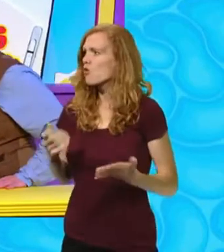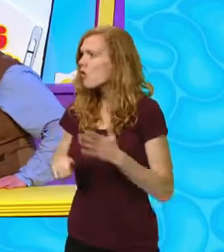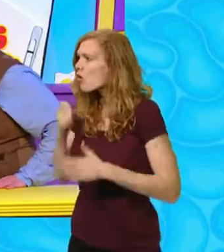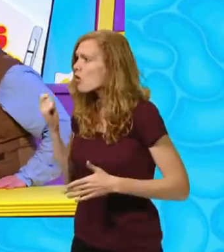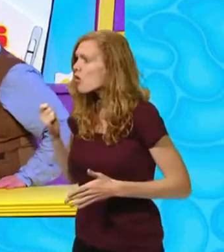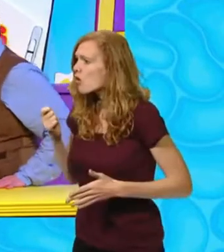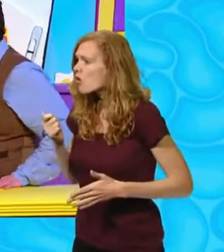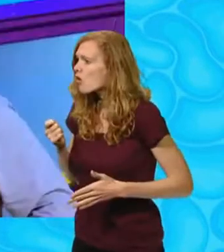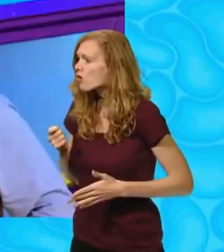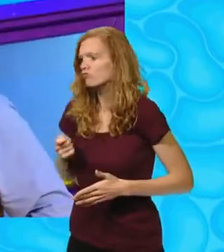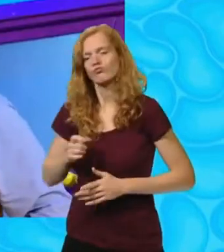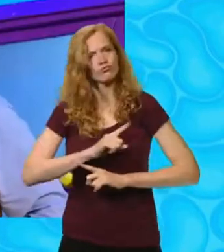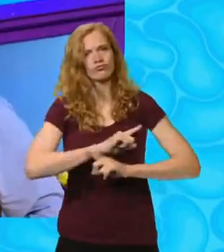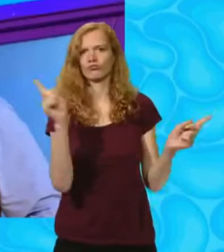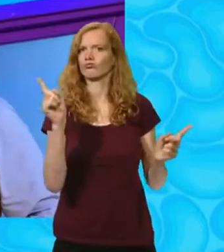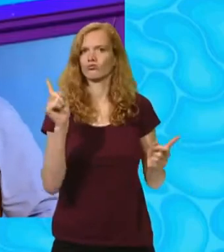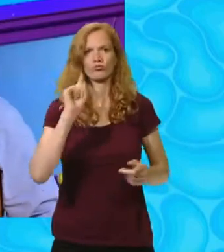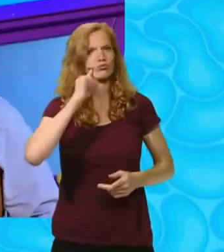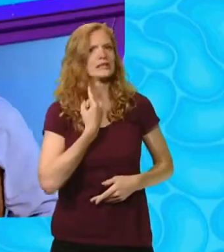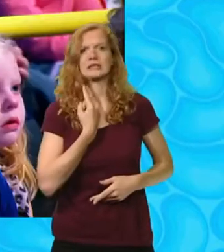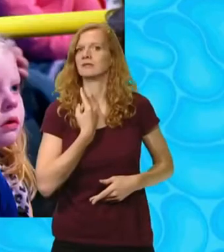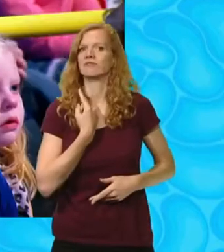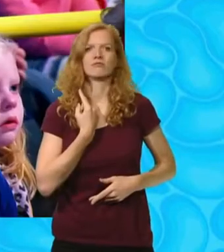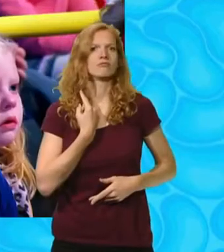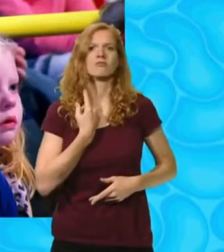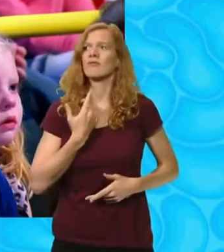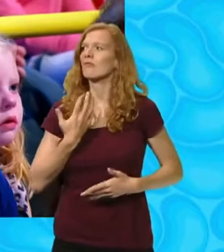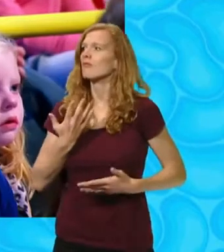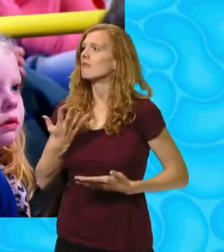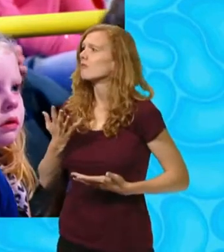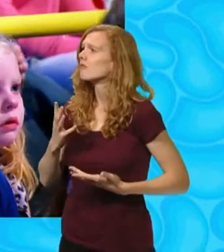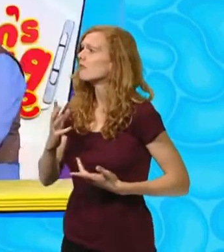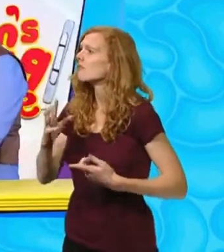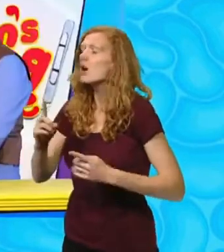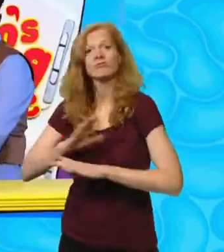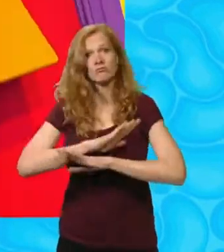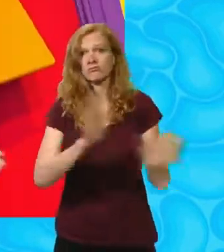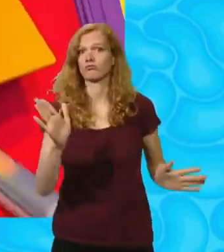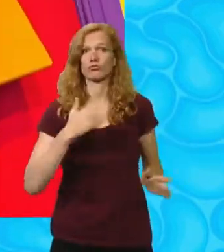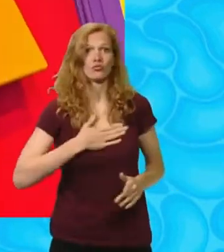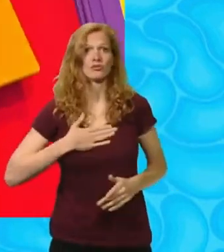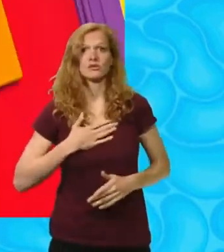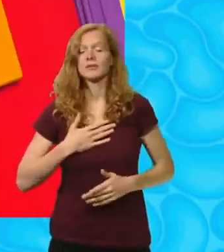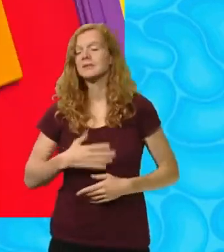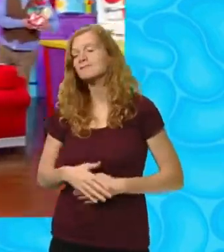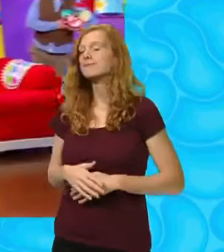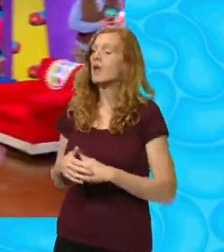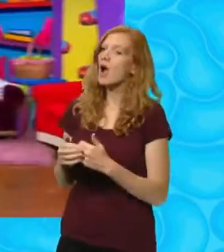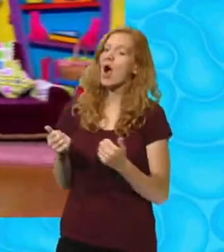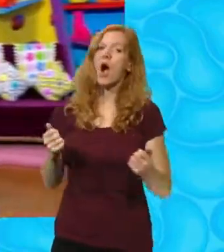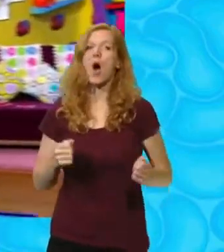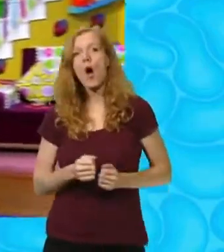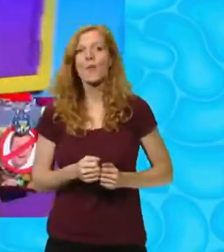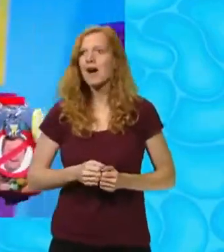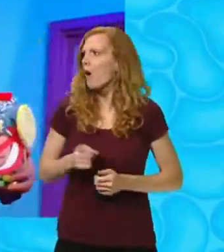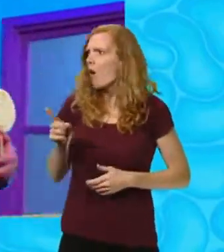sweetie treats. Oh, but Robert... No, I'm sorry, sir. All right. Saved by the bell. OK,